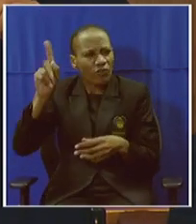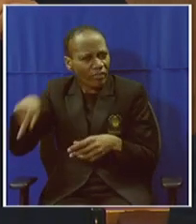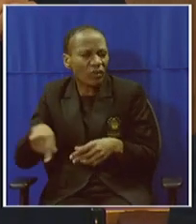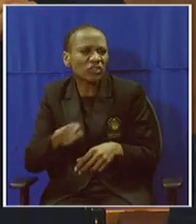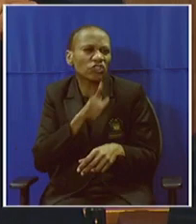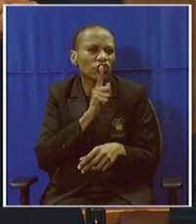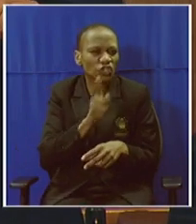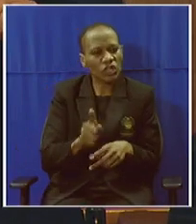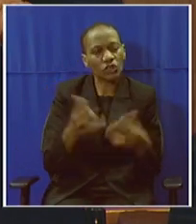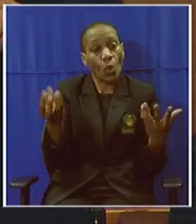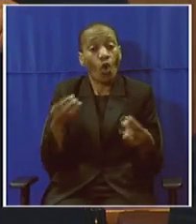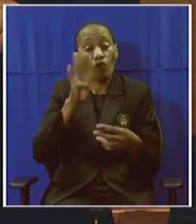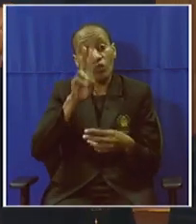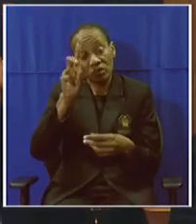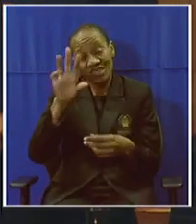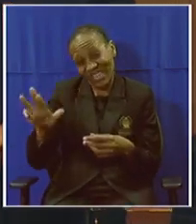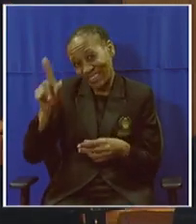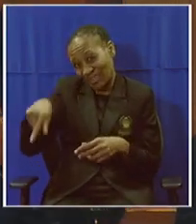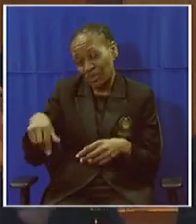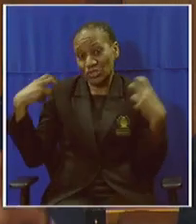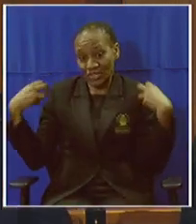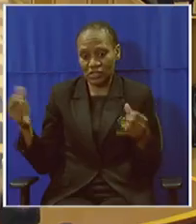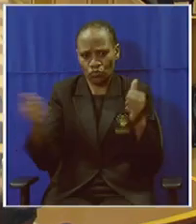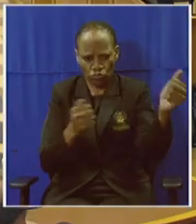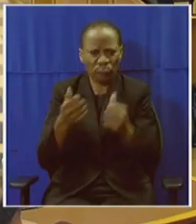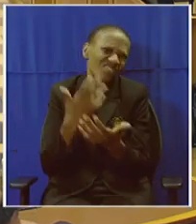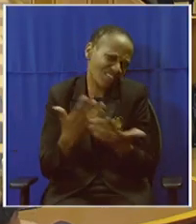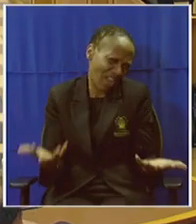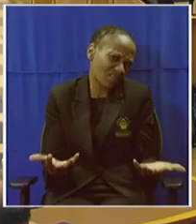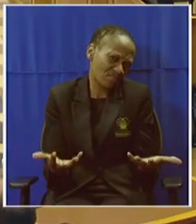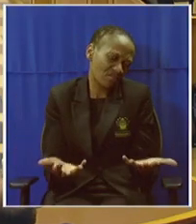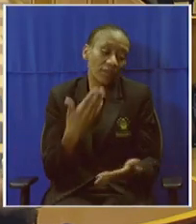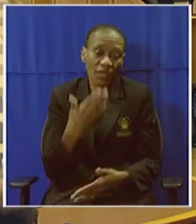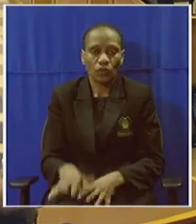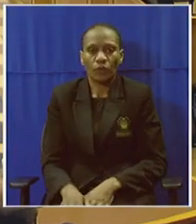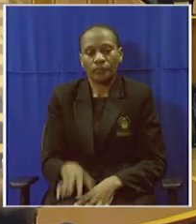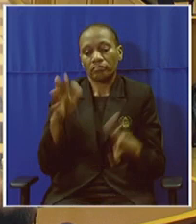teachers, or 49,000 nurses. Thank you. Thank you. EFF.